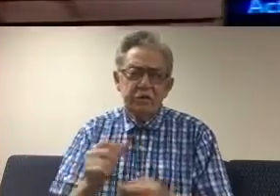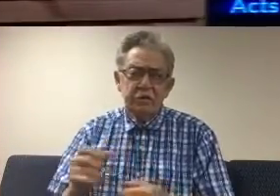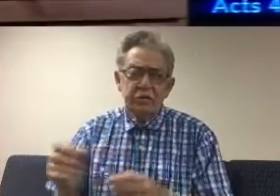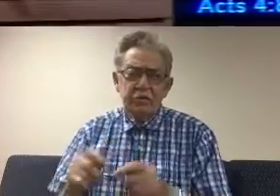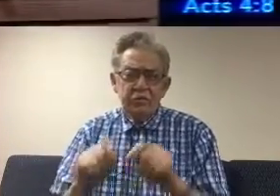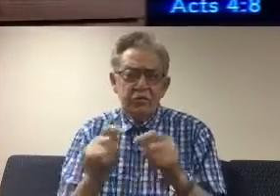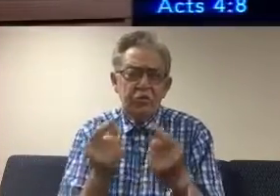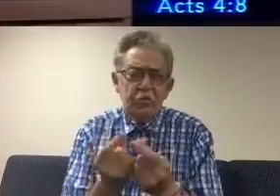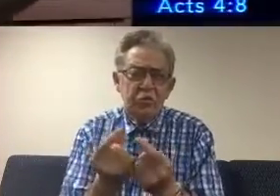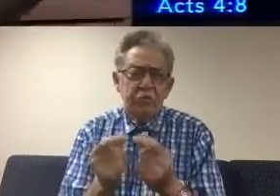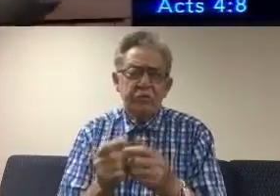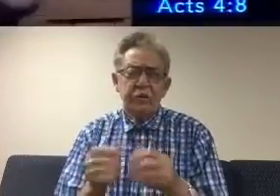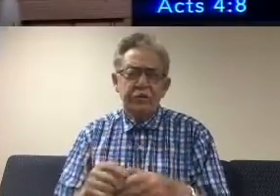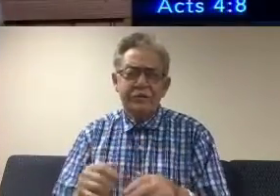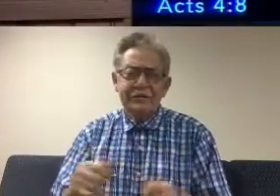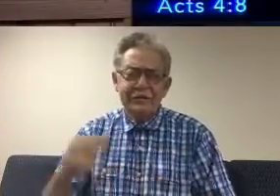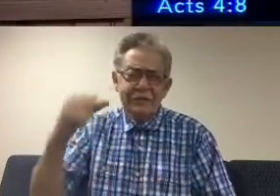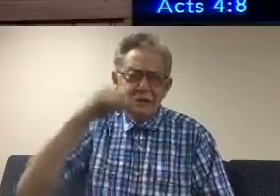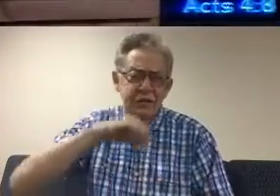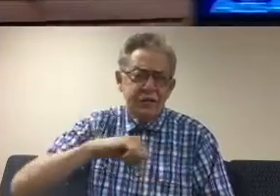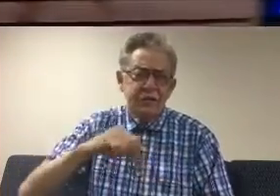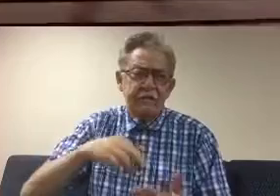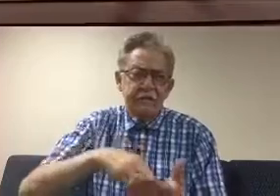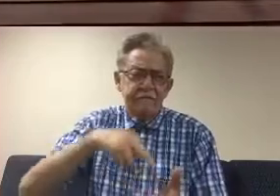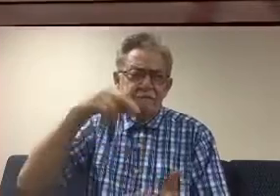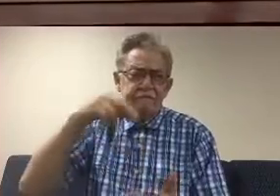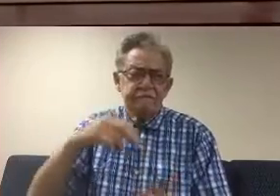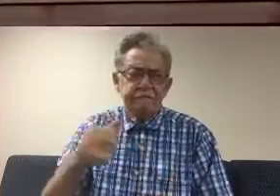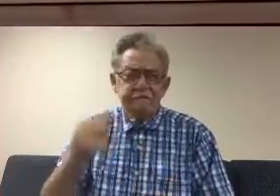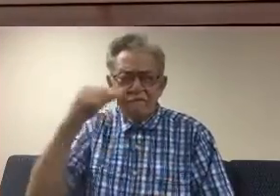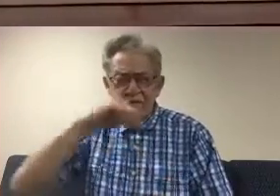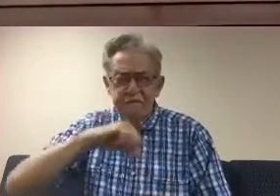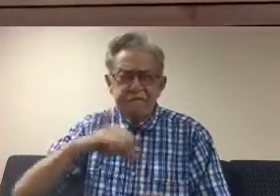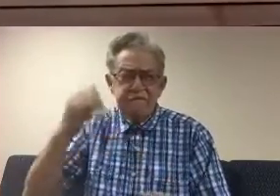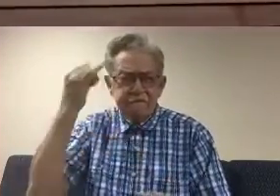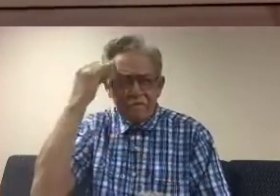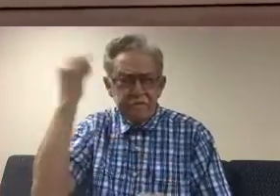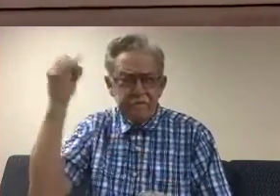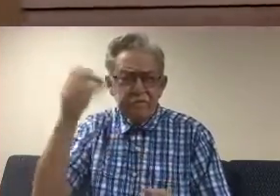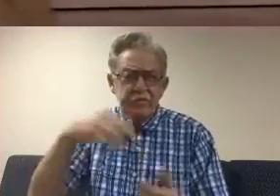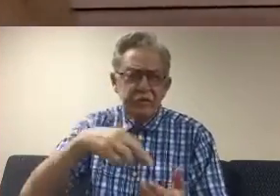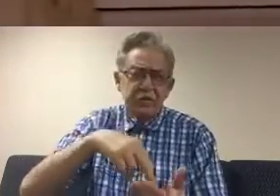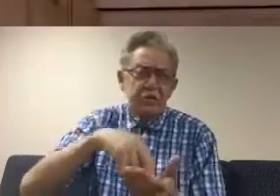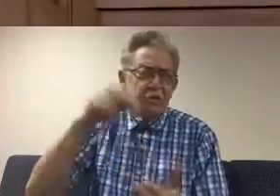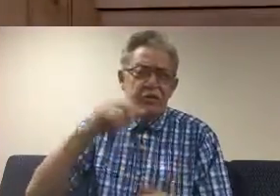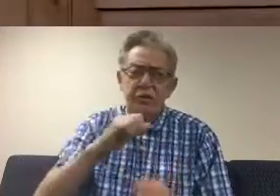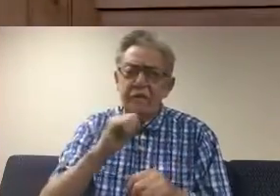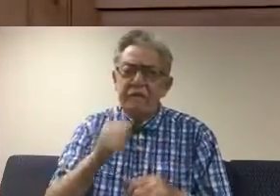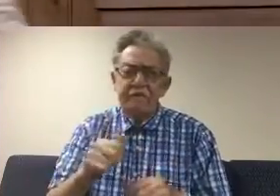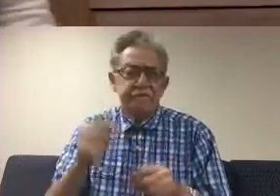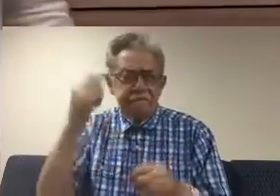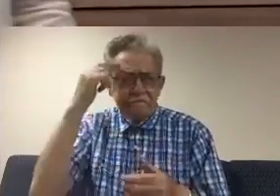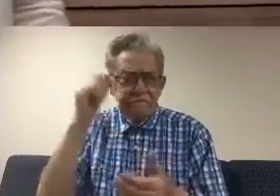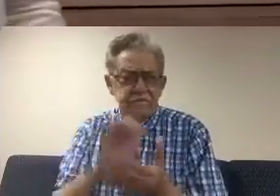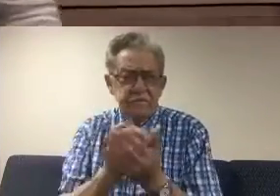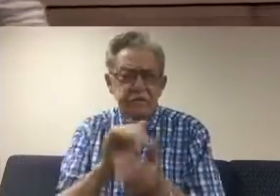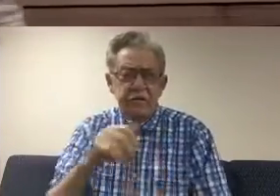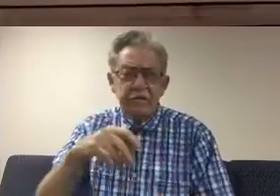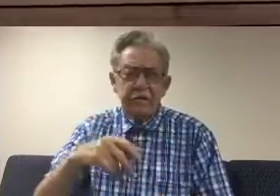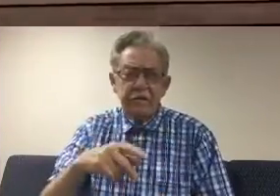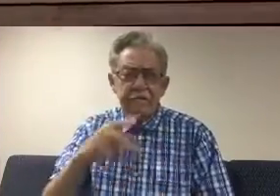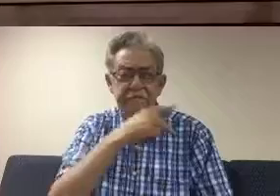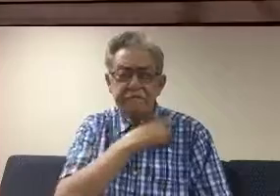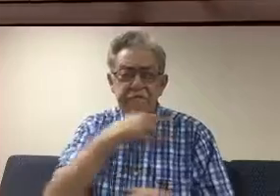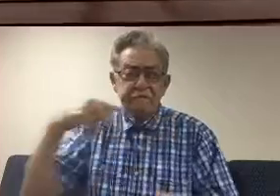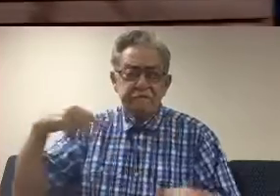most notably denied resurrection. They denied the idea of resurrection. They didn't believe in that. Now, the Pharisees believed in it. The